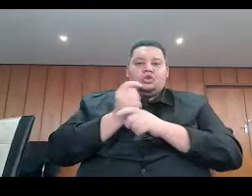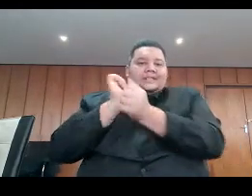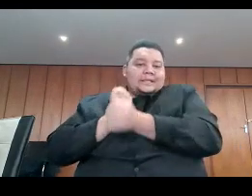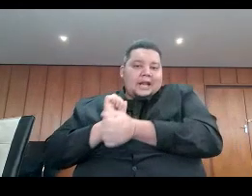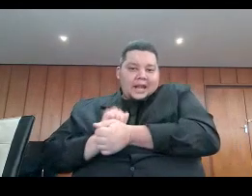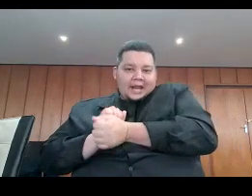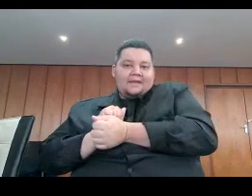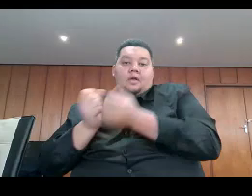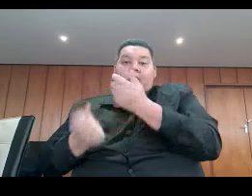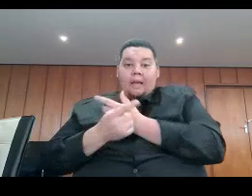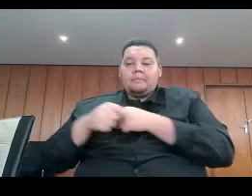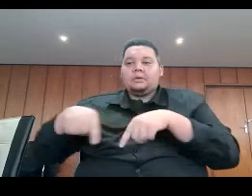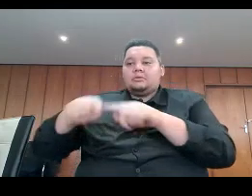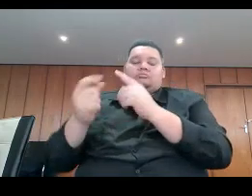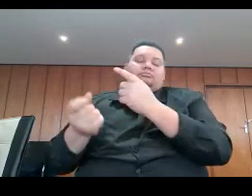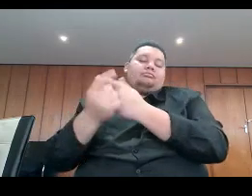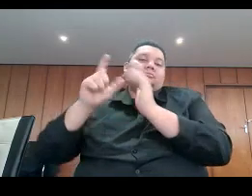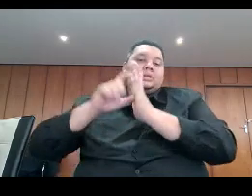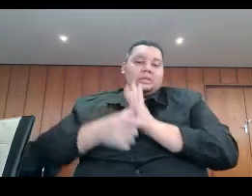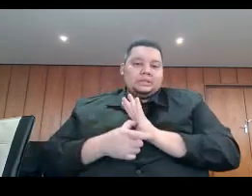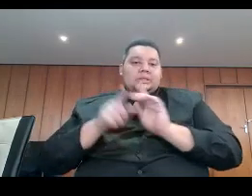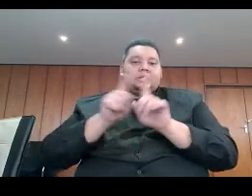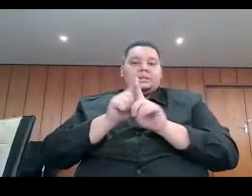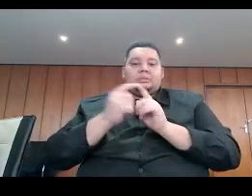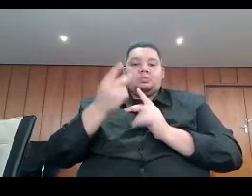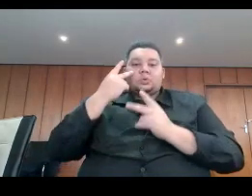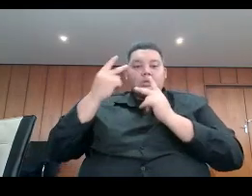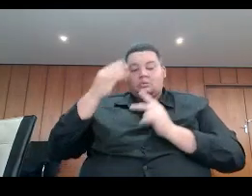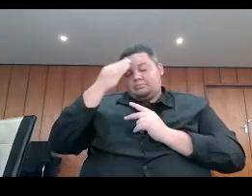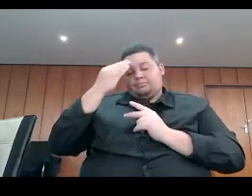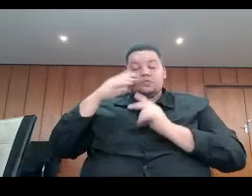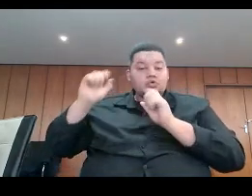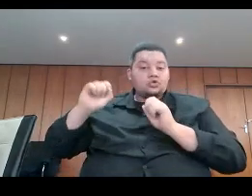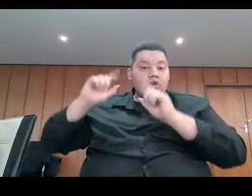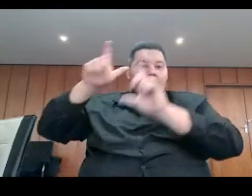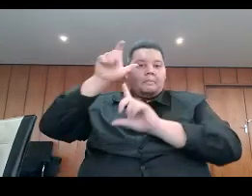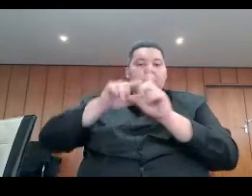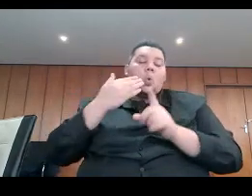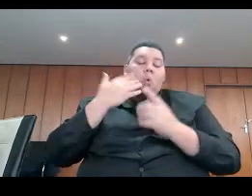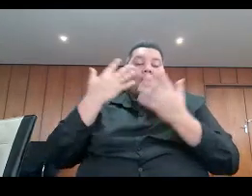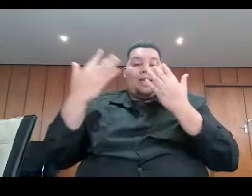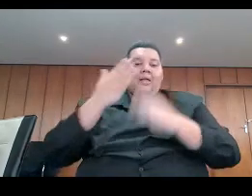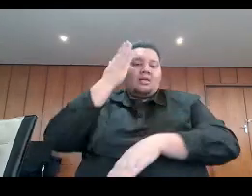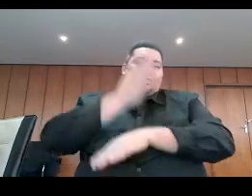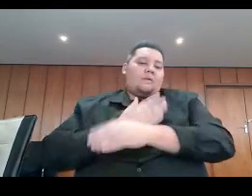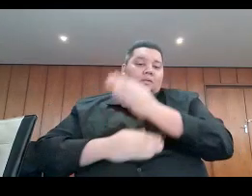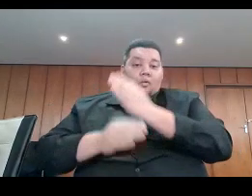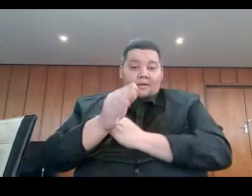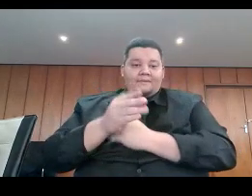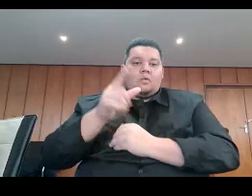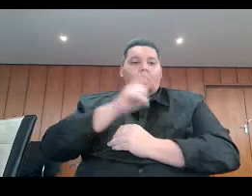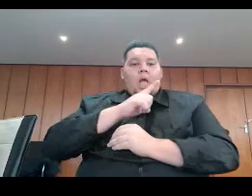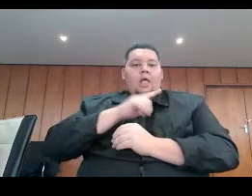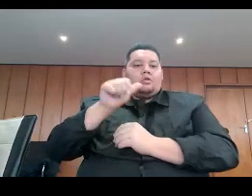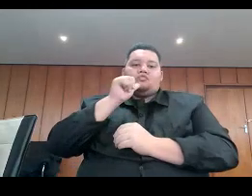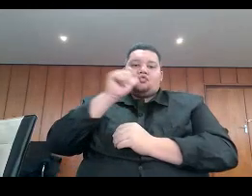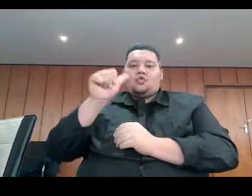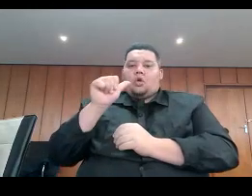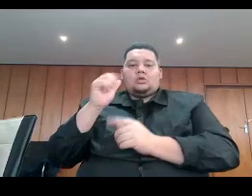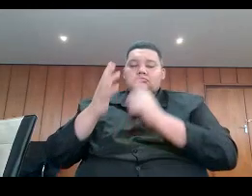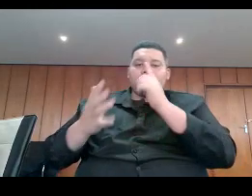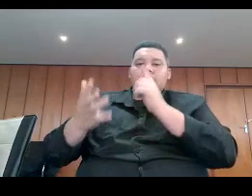to disability. And here you see the giant images of slaves who had their hands cut off because they weren't meeting the